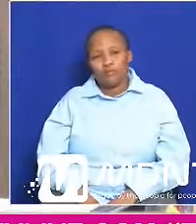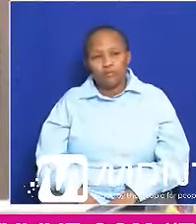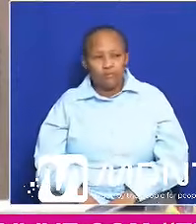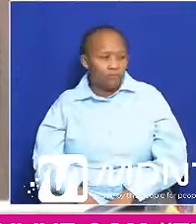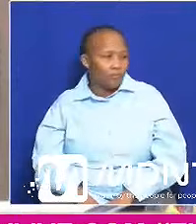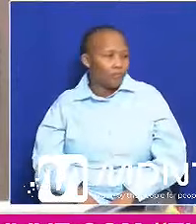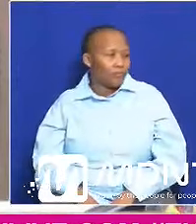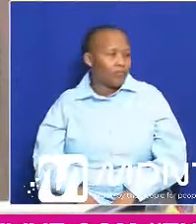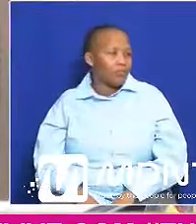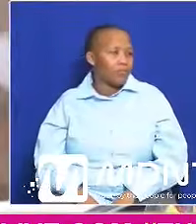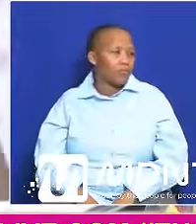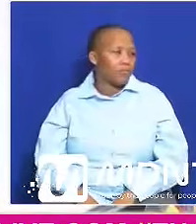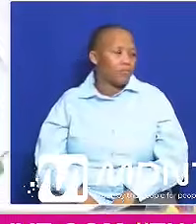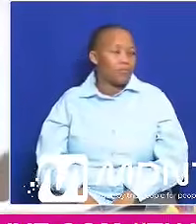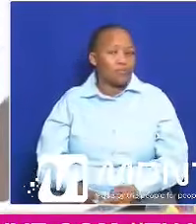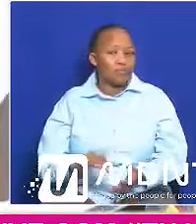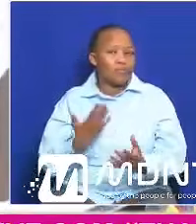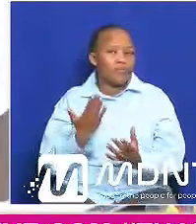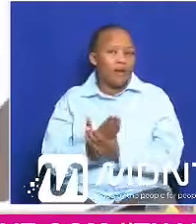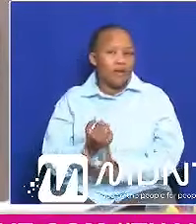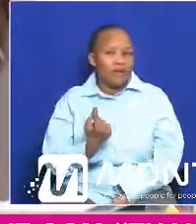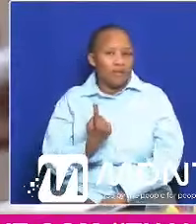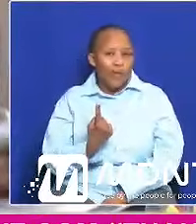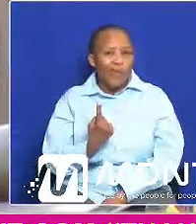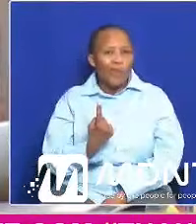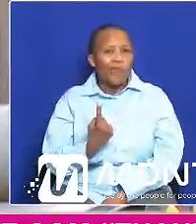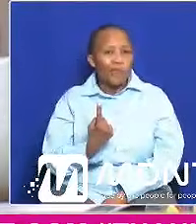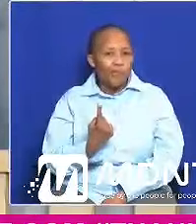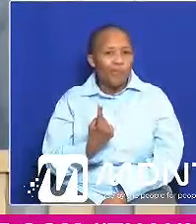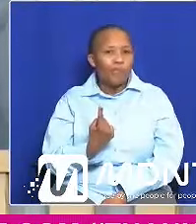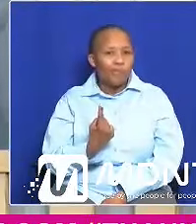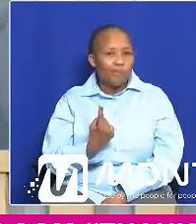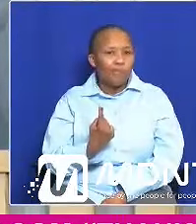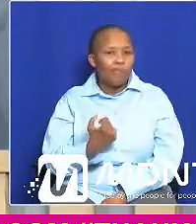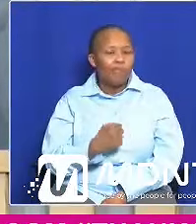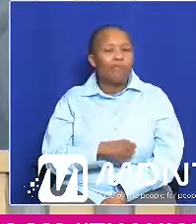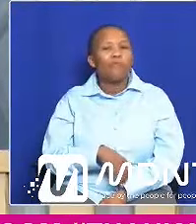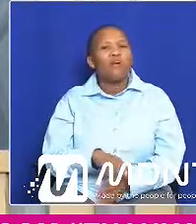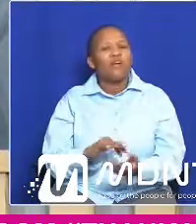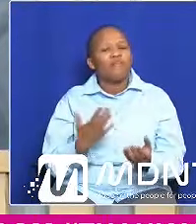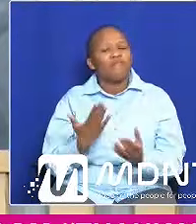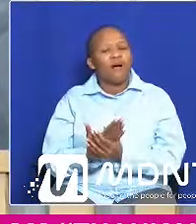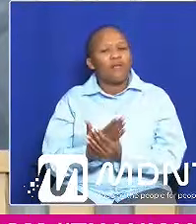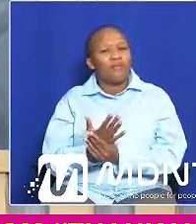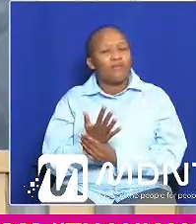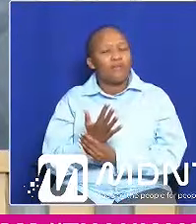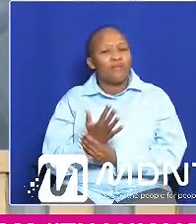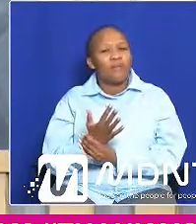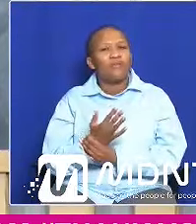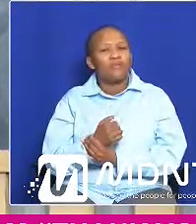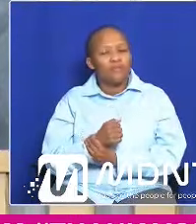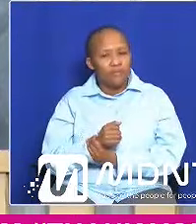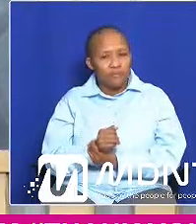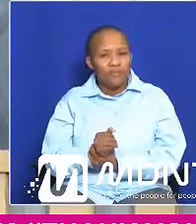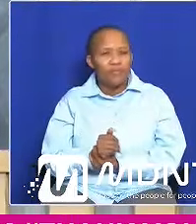it's file 1. Remember, the same file we're looking at when we were dealing with Mr Msibi's,